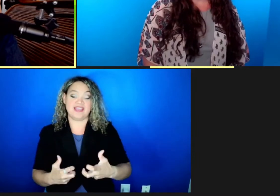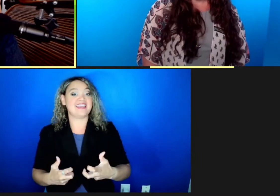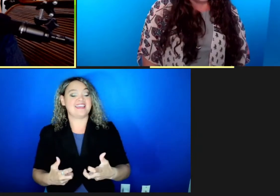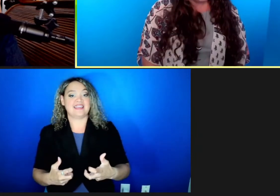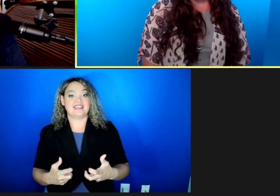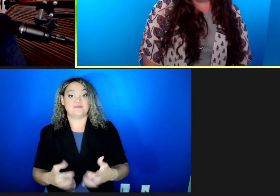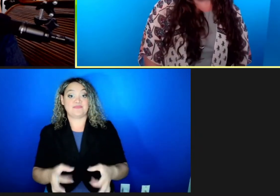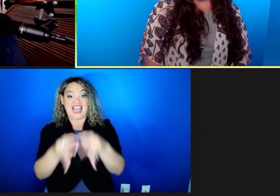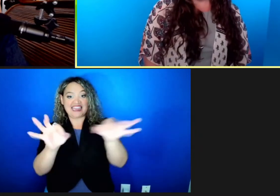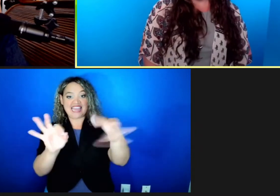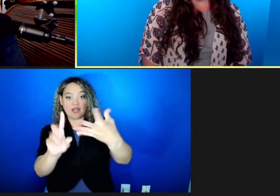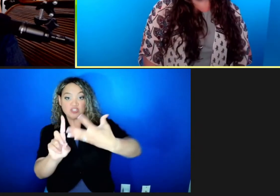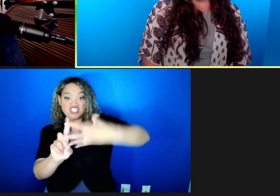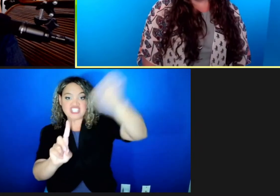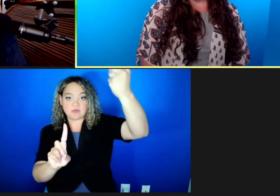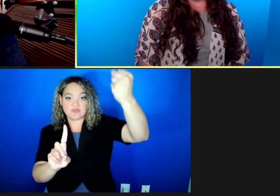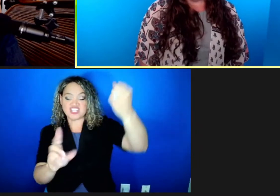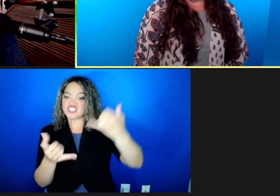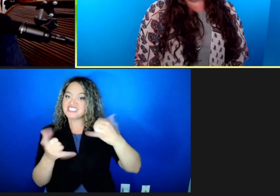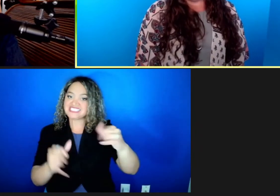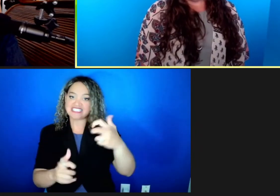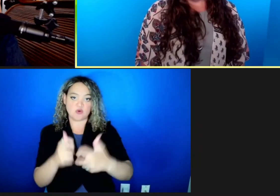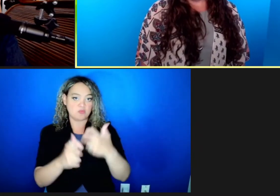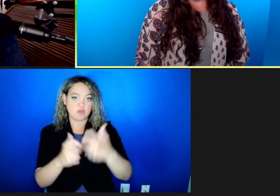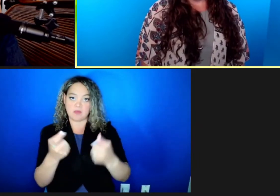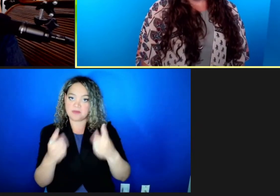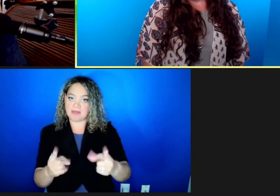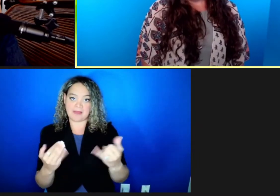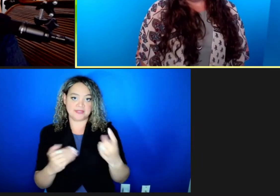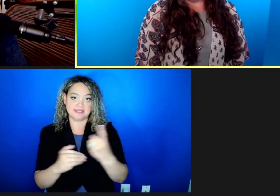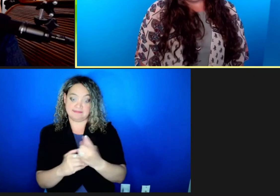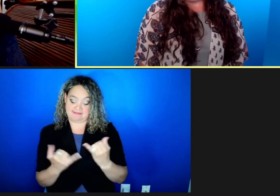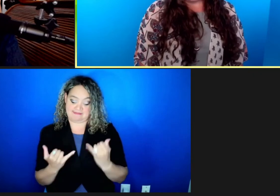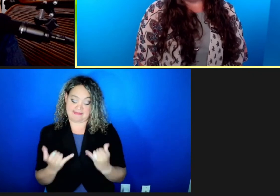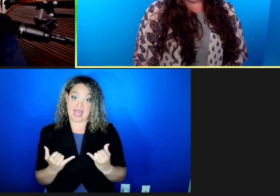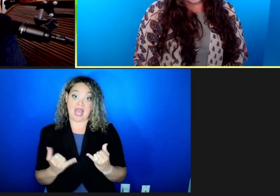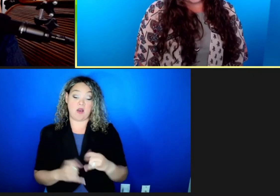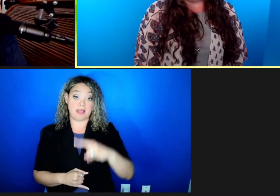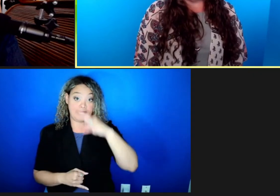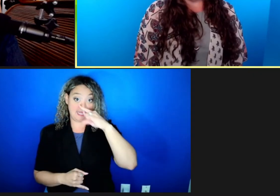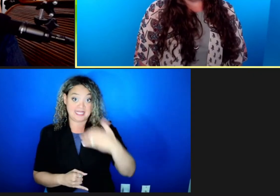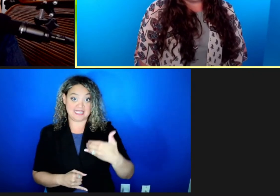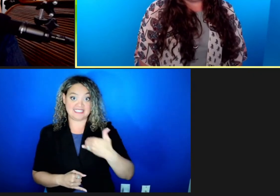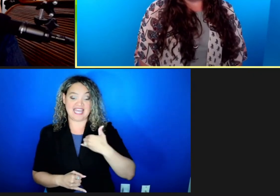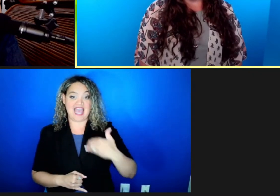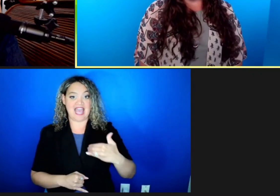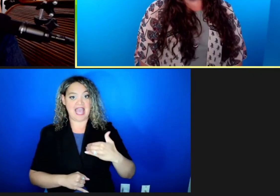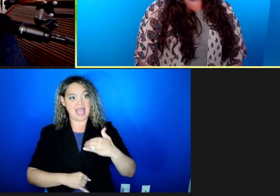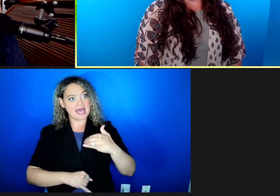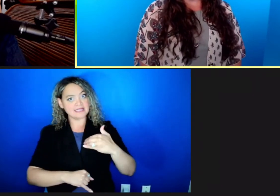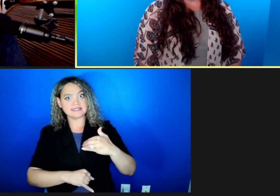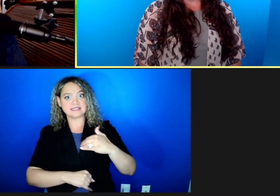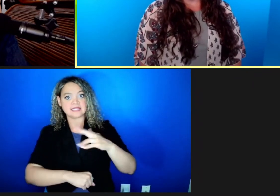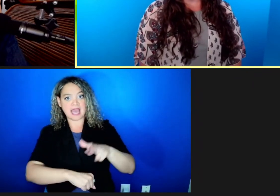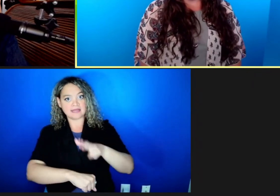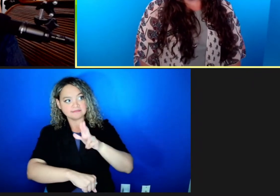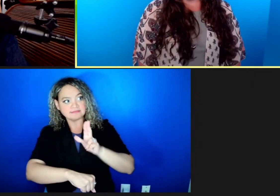a huge problem still today. And it's those kids that have that native foundation in